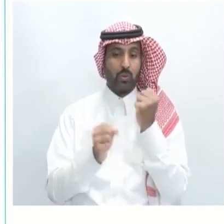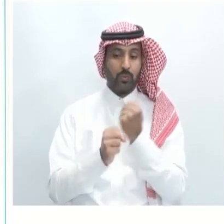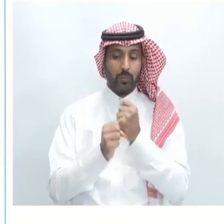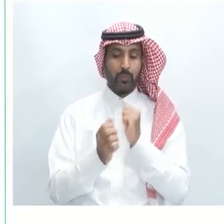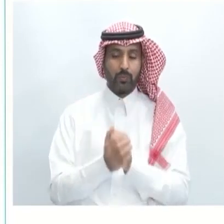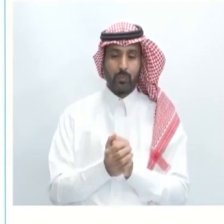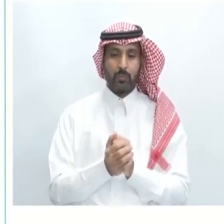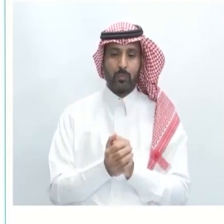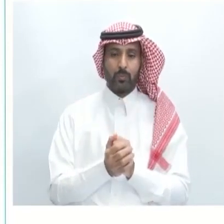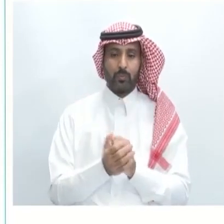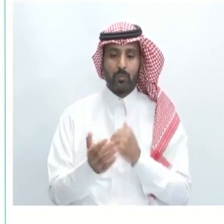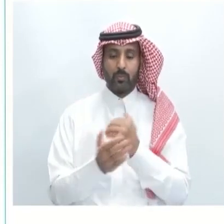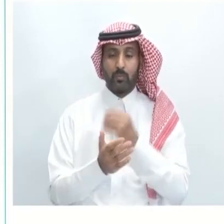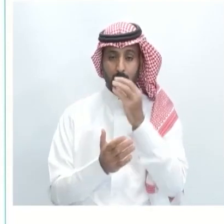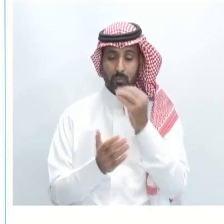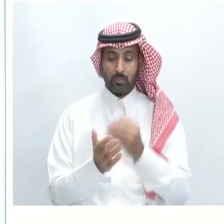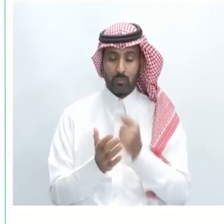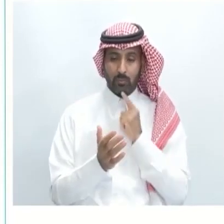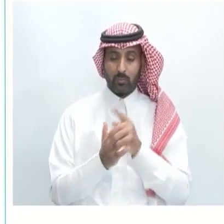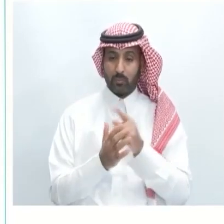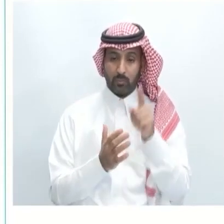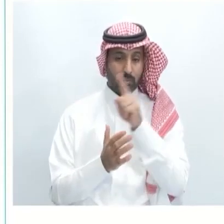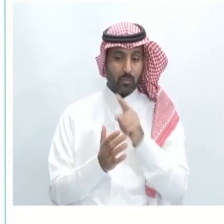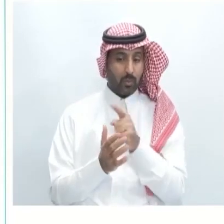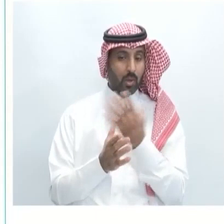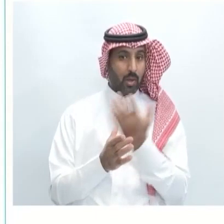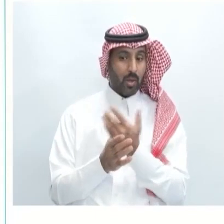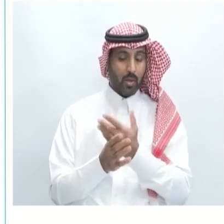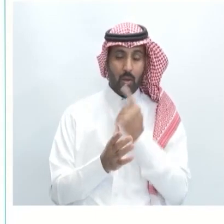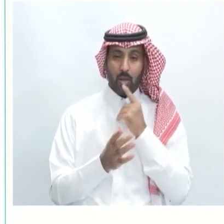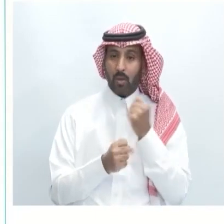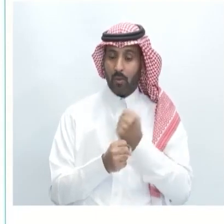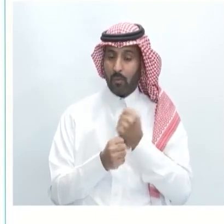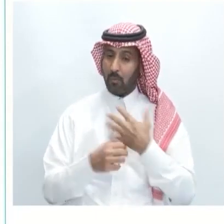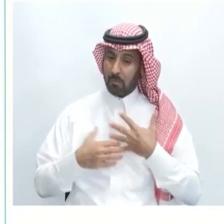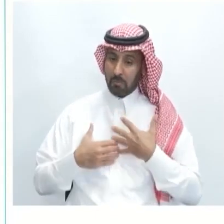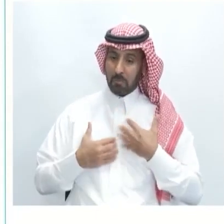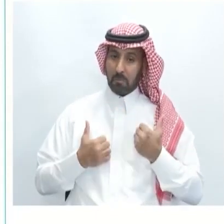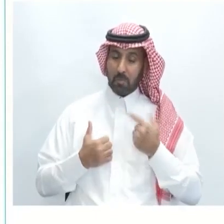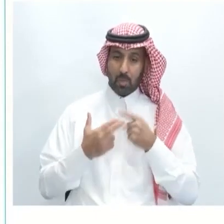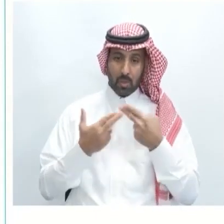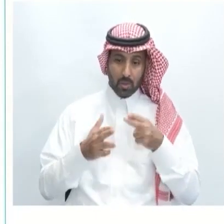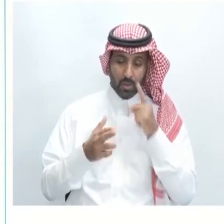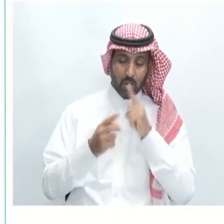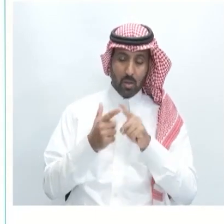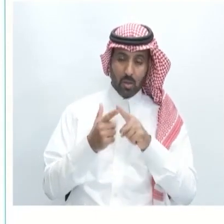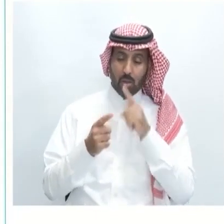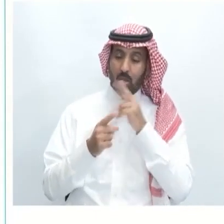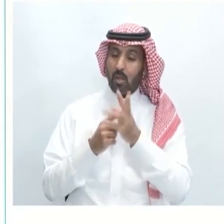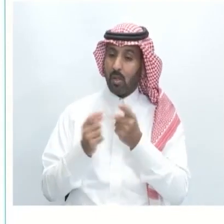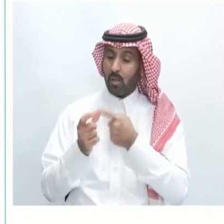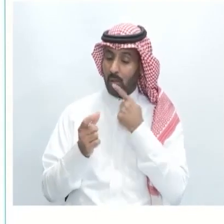job satisfaction rating. When questioned about the cause of their job satisfaction, social workers often cited the